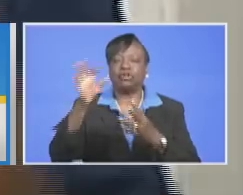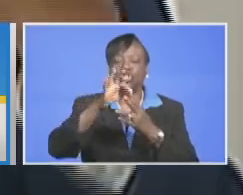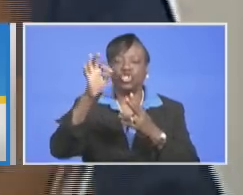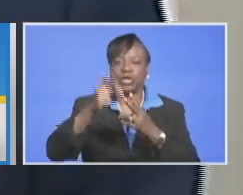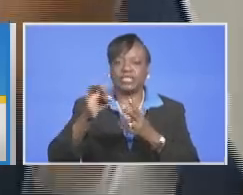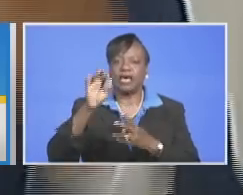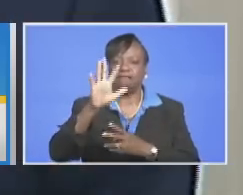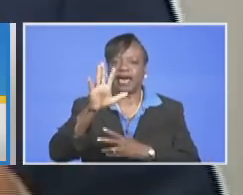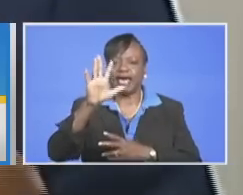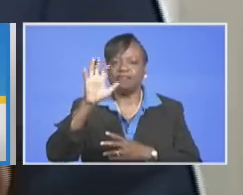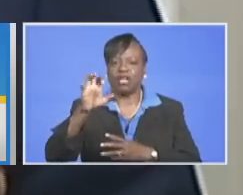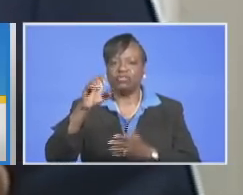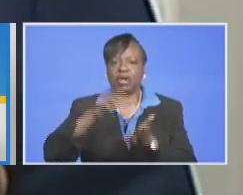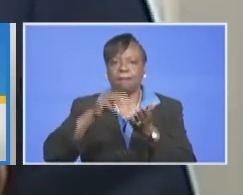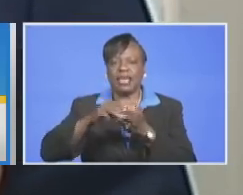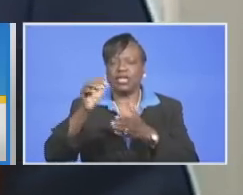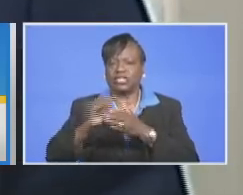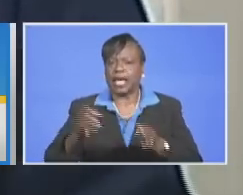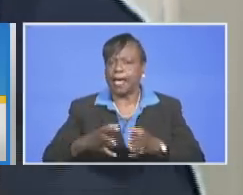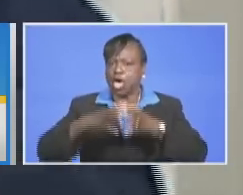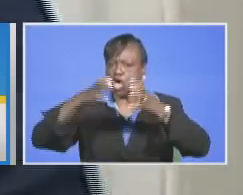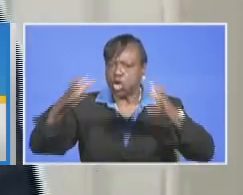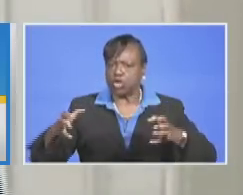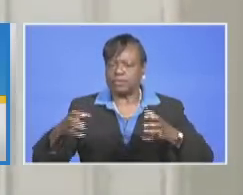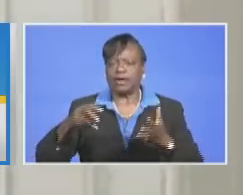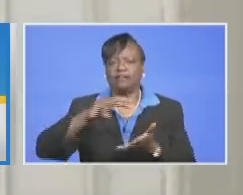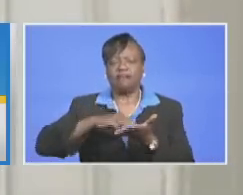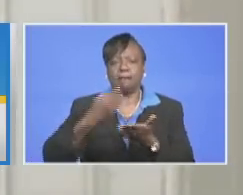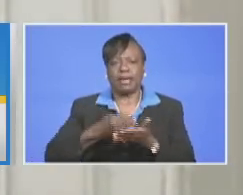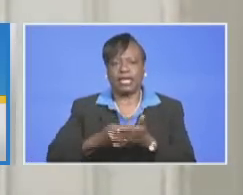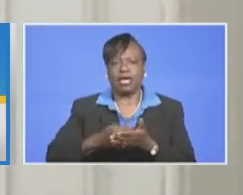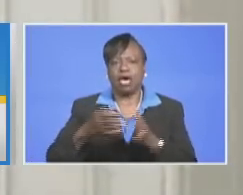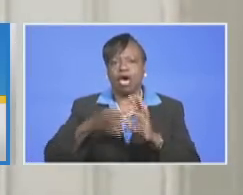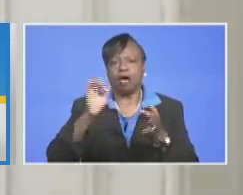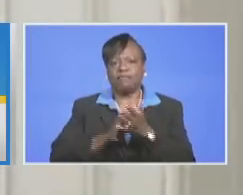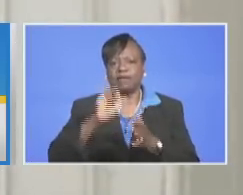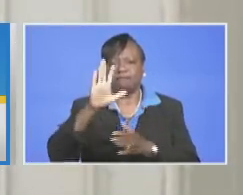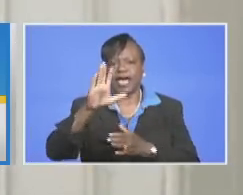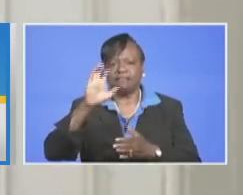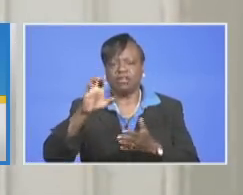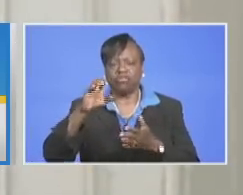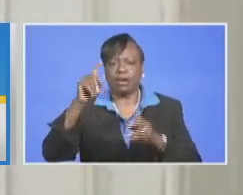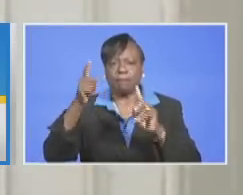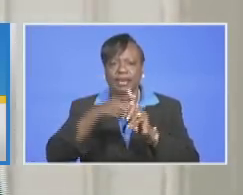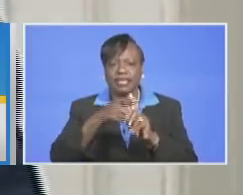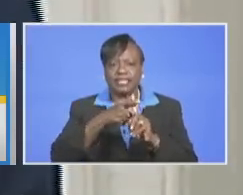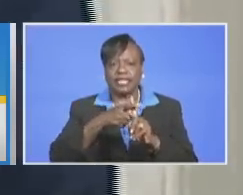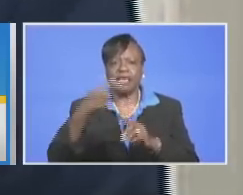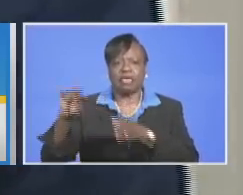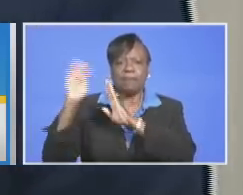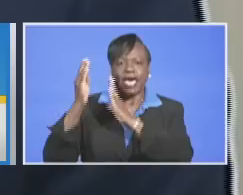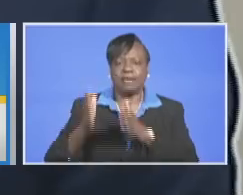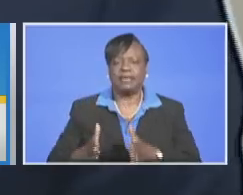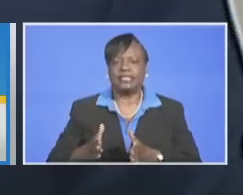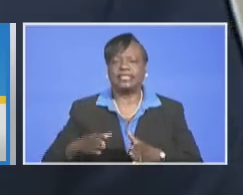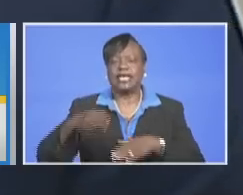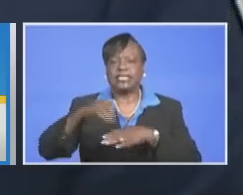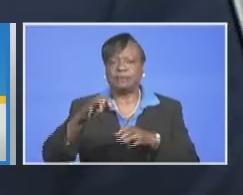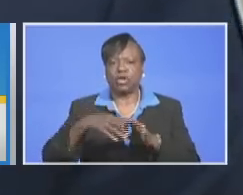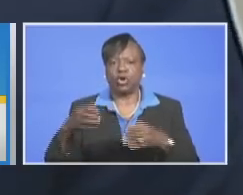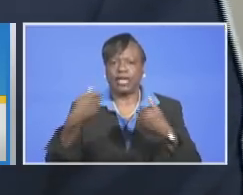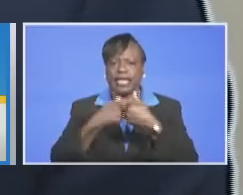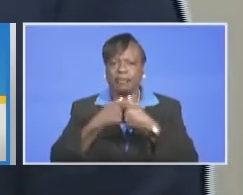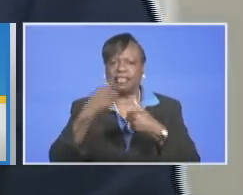a huge amount of money. Of that 500 plus million the Bahamians spent on gaming, the 7 gaming